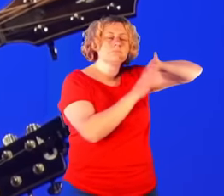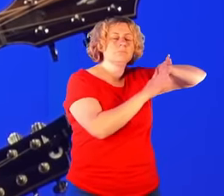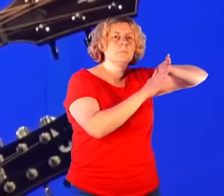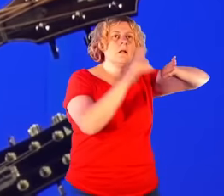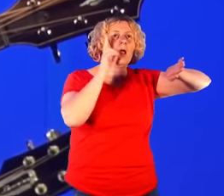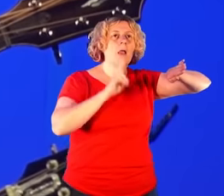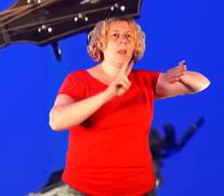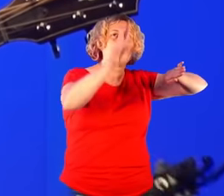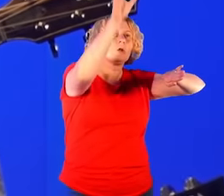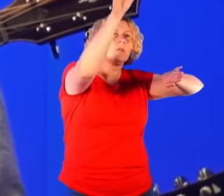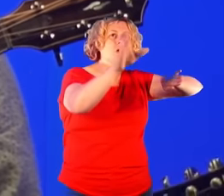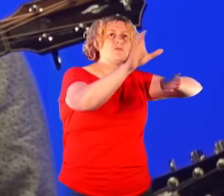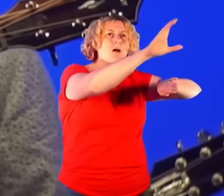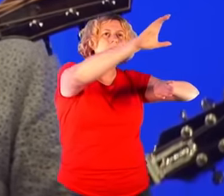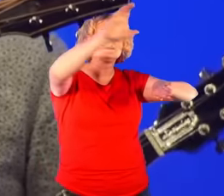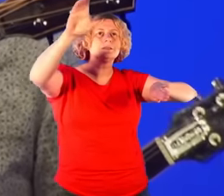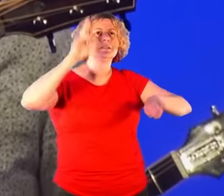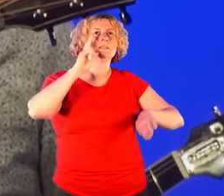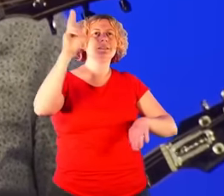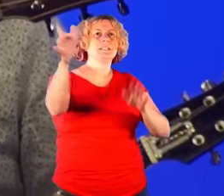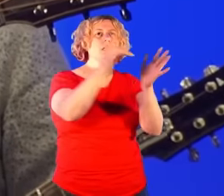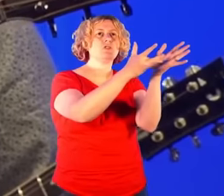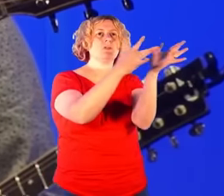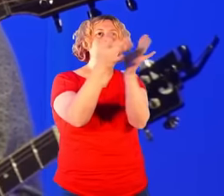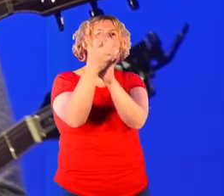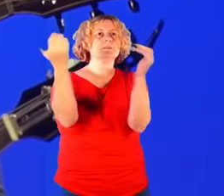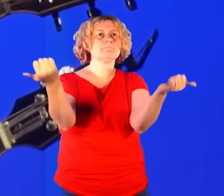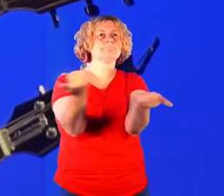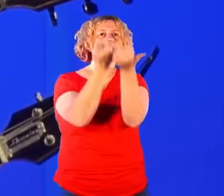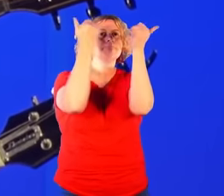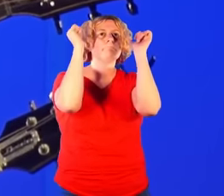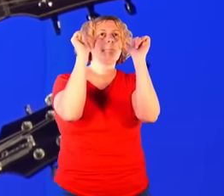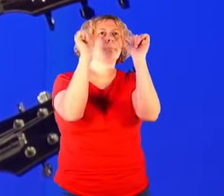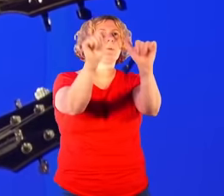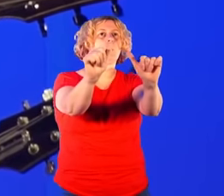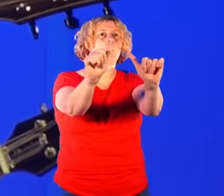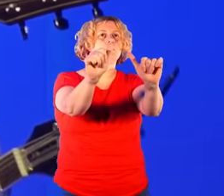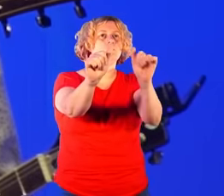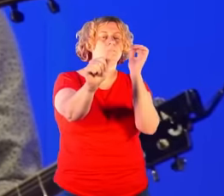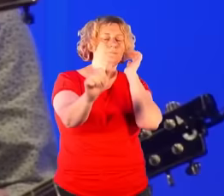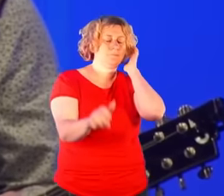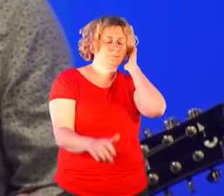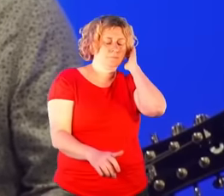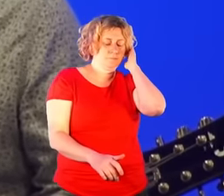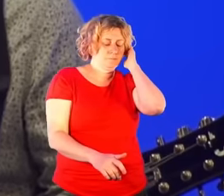Jesus. And so that's what this song is based upon.